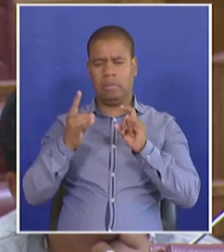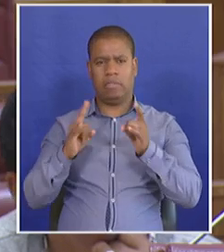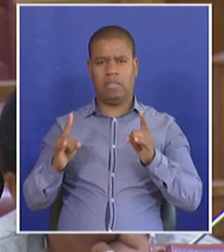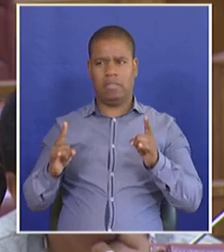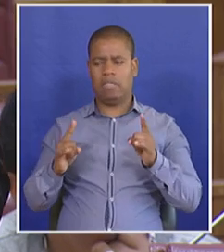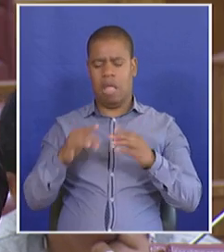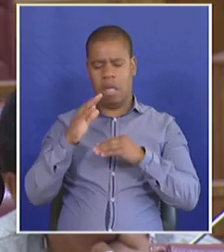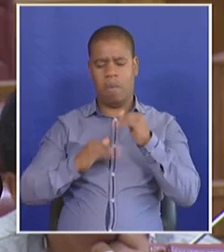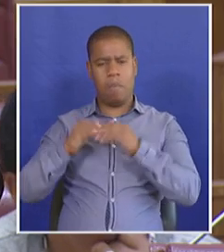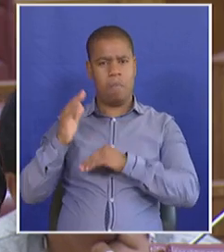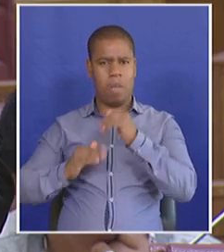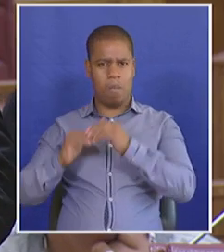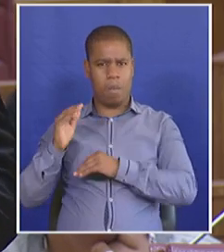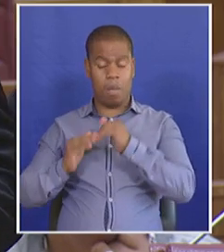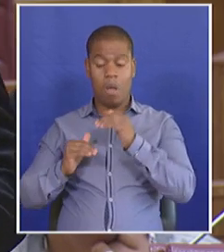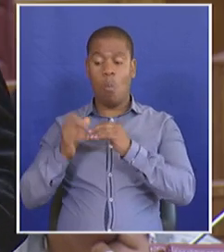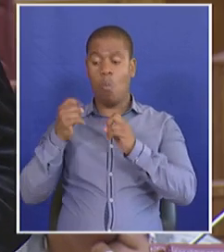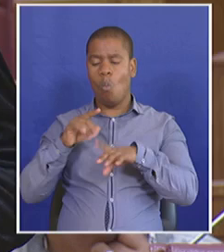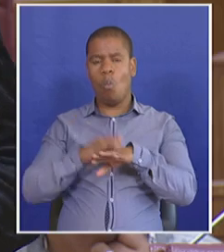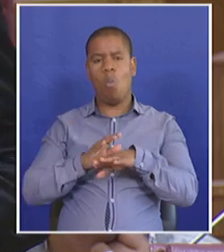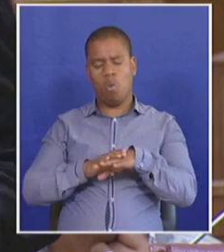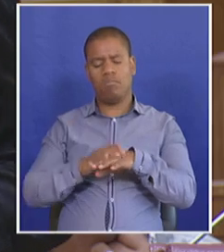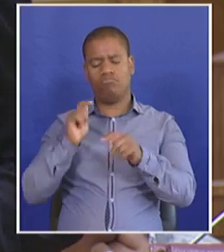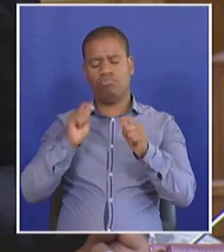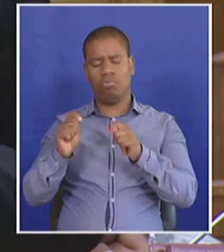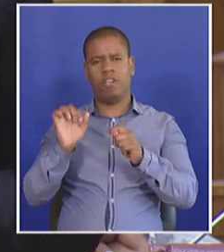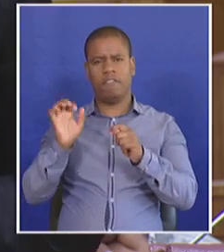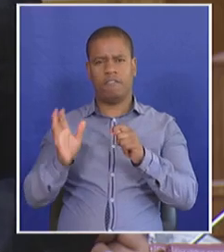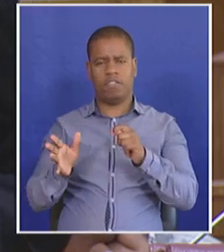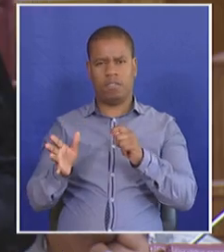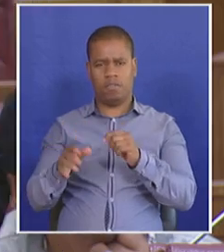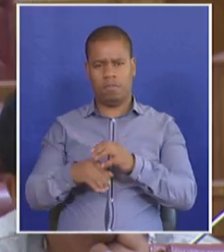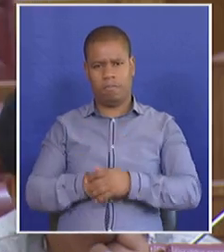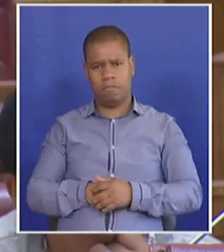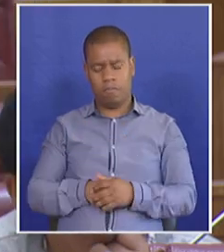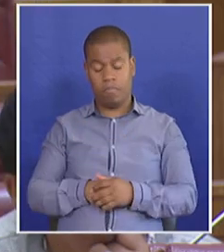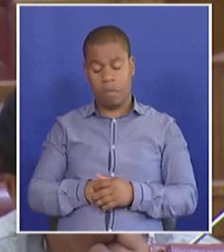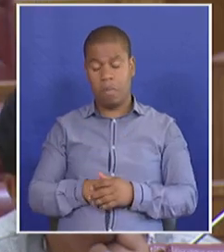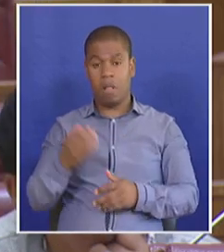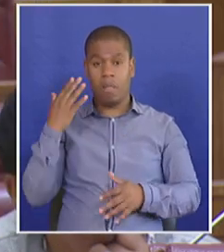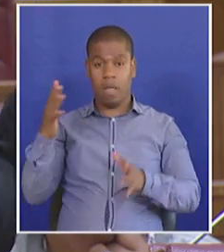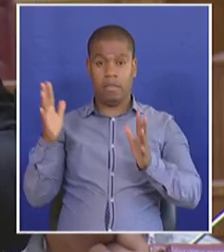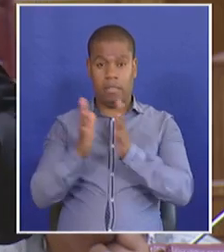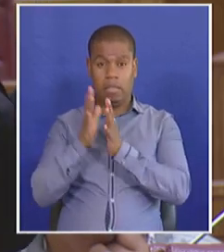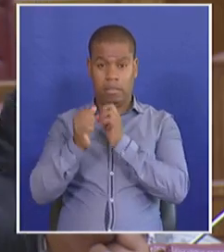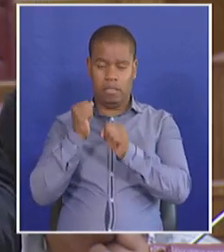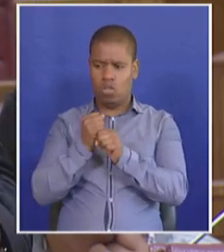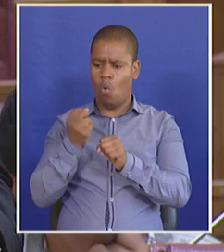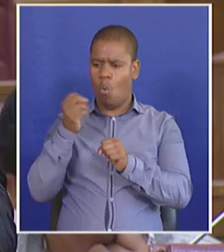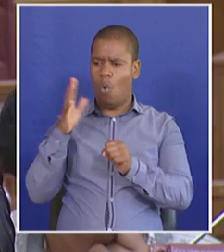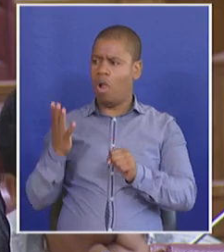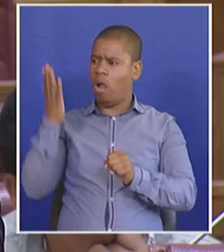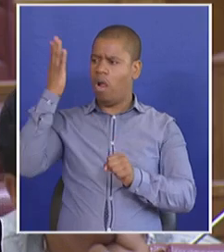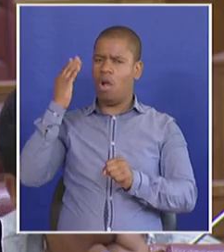example, but it could also be that you, 10 years ago, 20 years ago, you